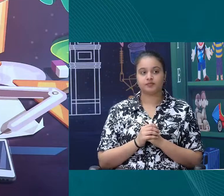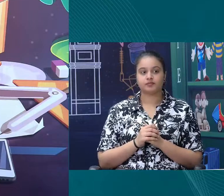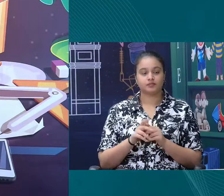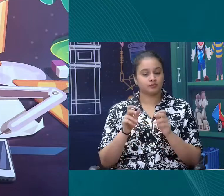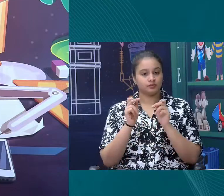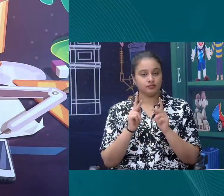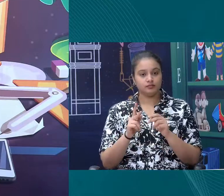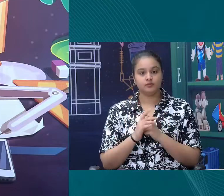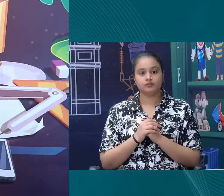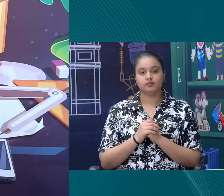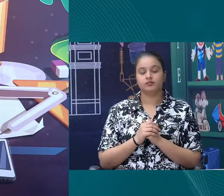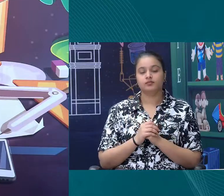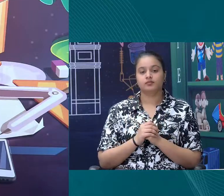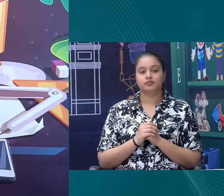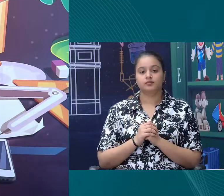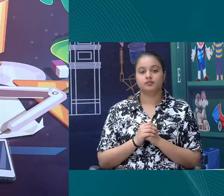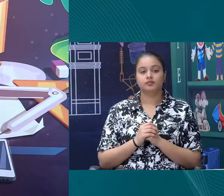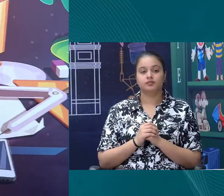Okay. So,